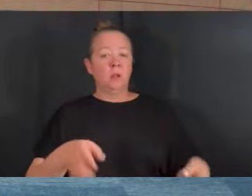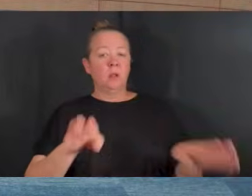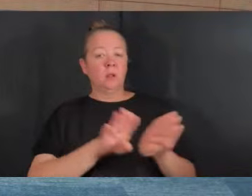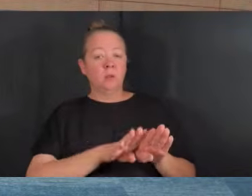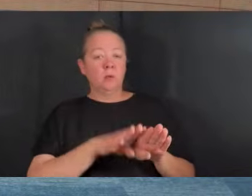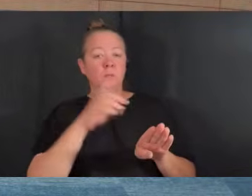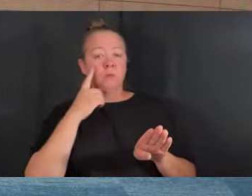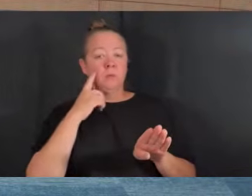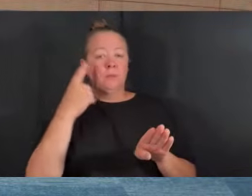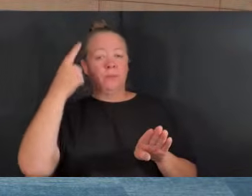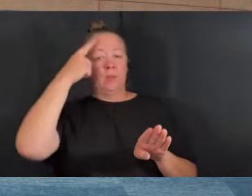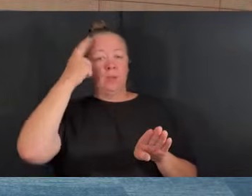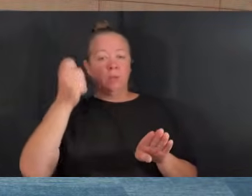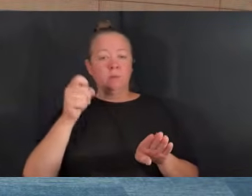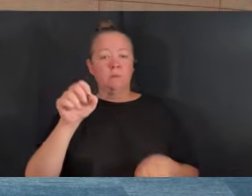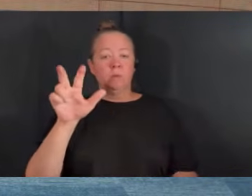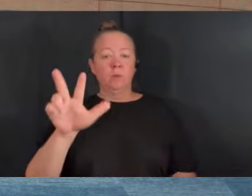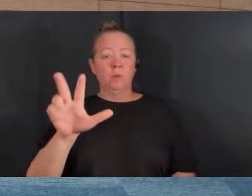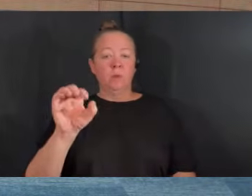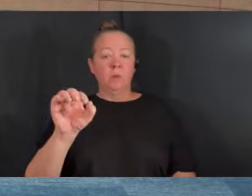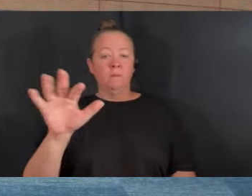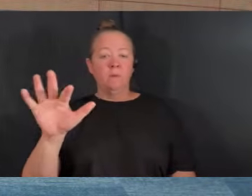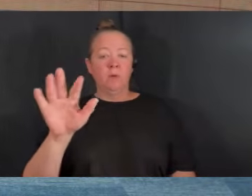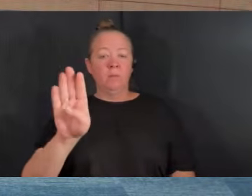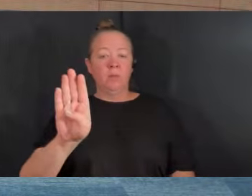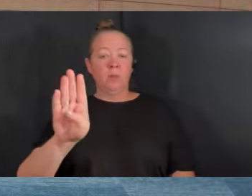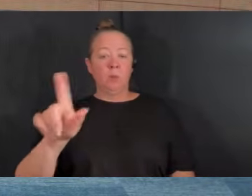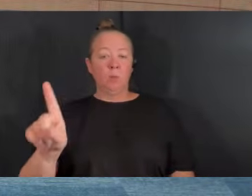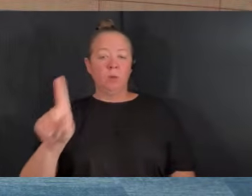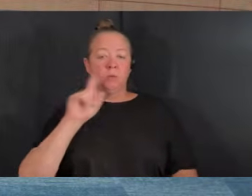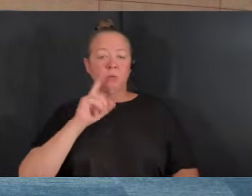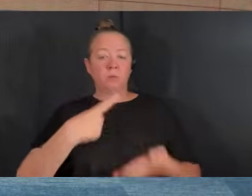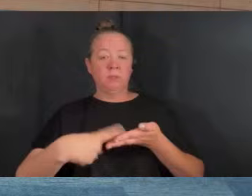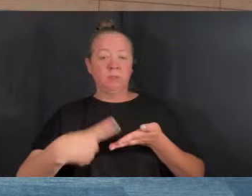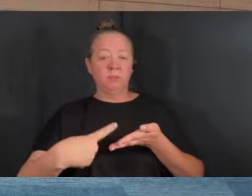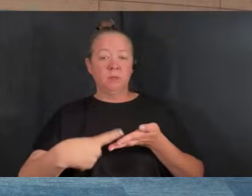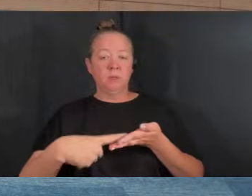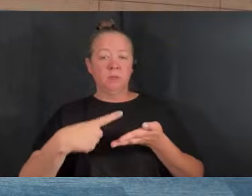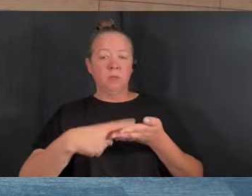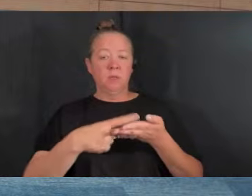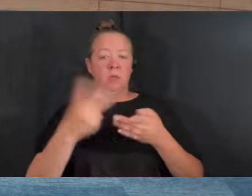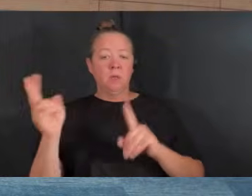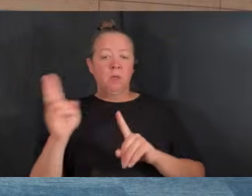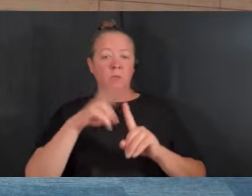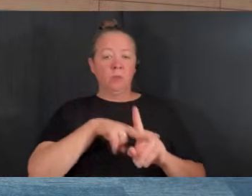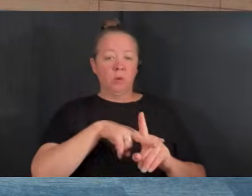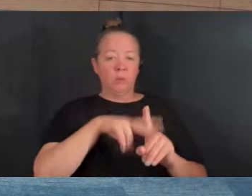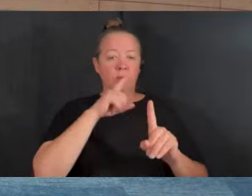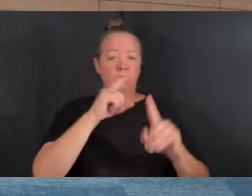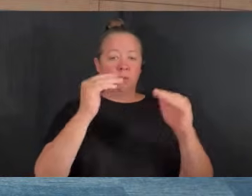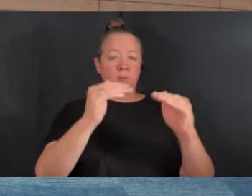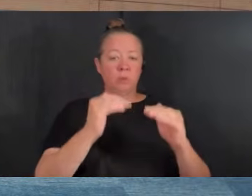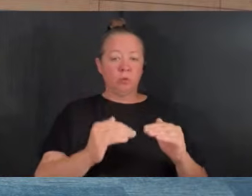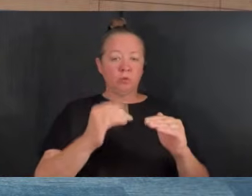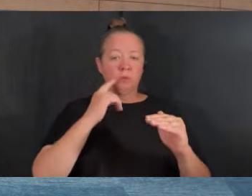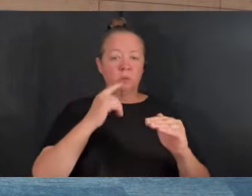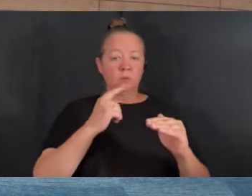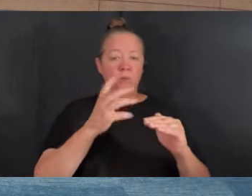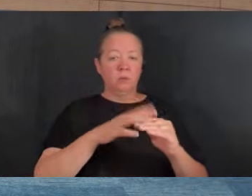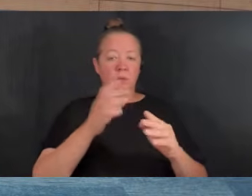305B1, to discuss the appointment, employment, assignment, promotion, discipline, demotion, compensation,